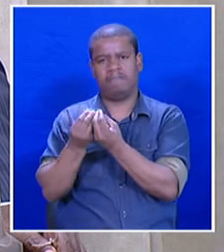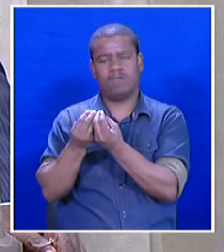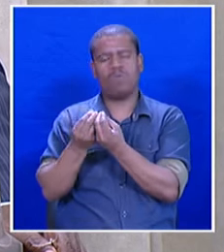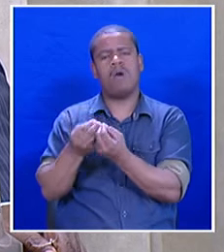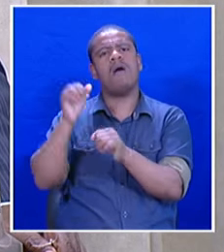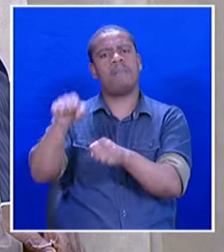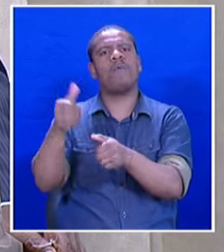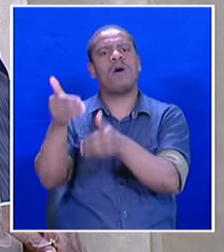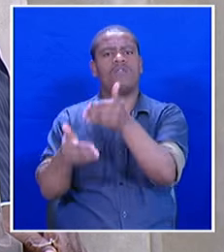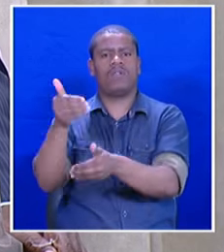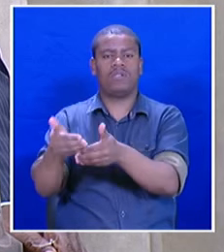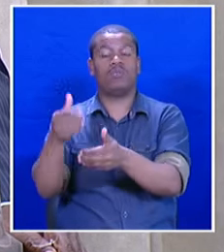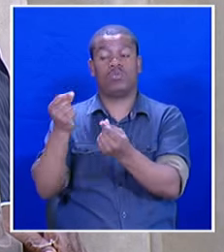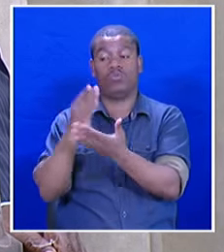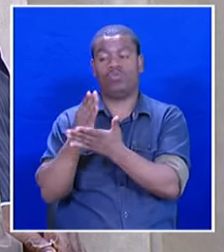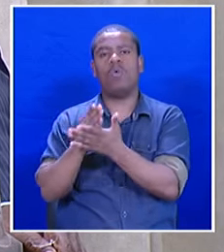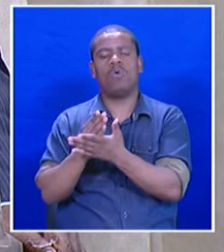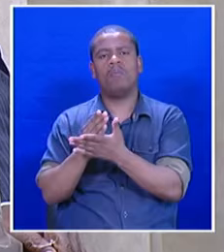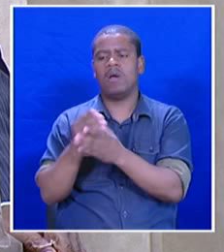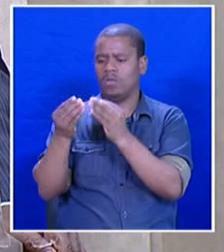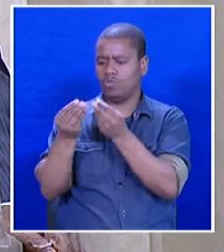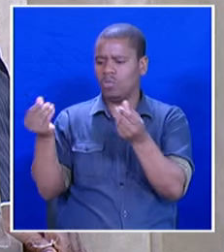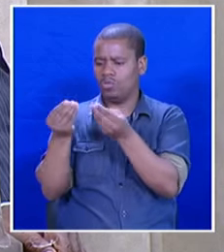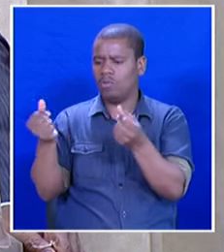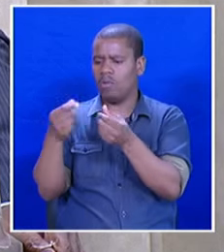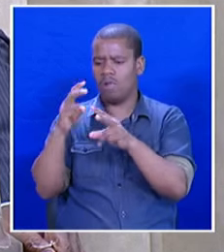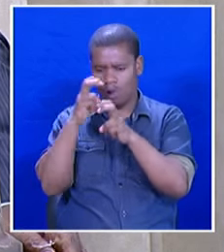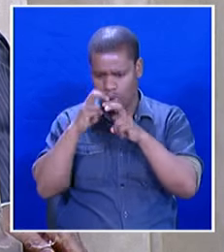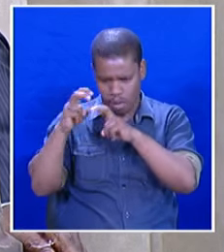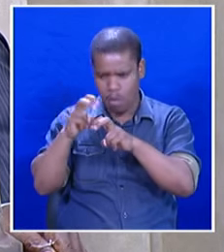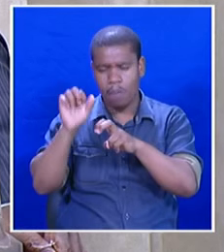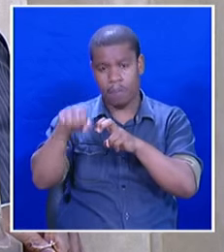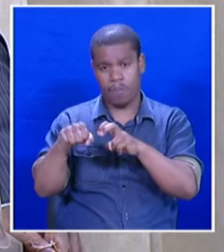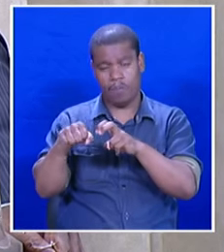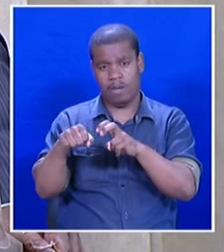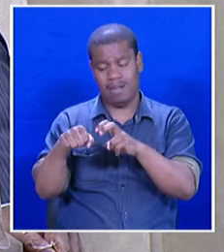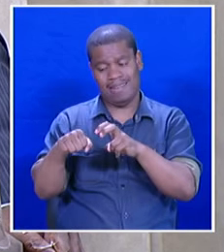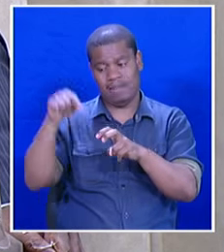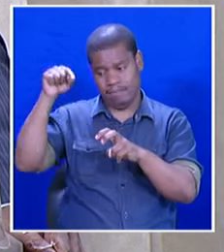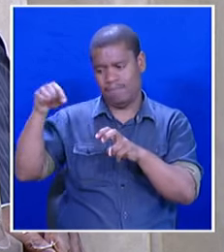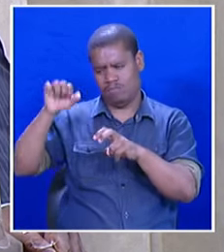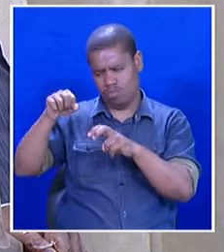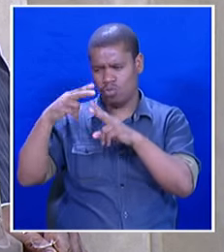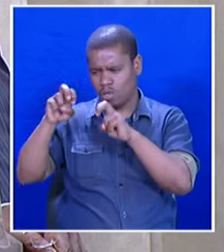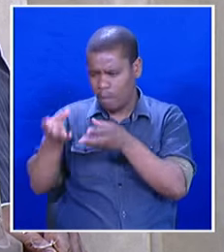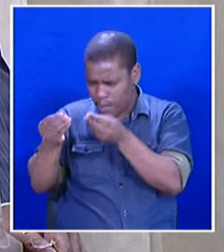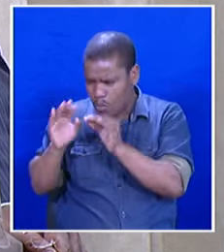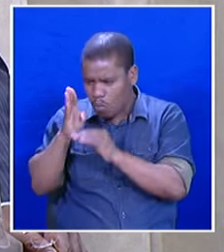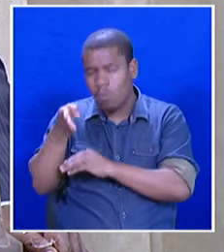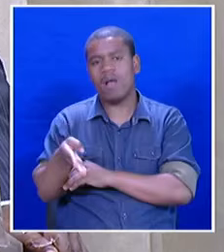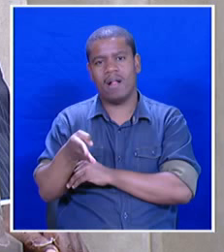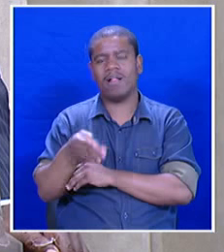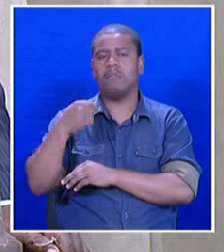of finding solutions. And clearly, solutions will be found, and this I would regard as a